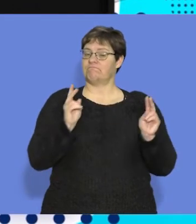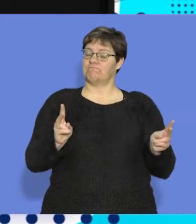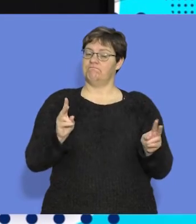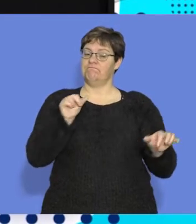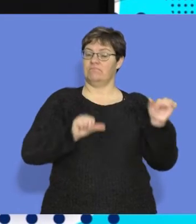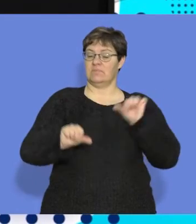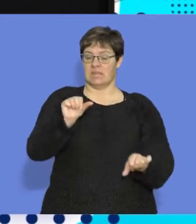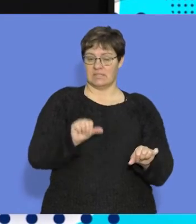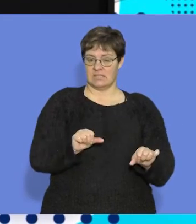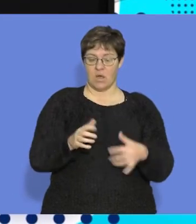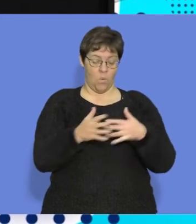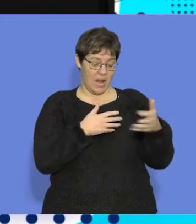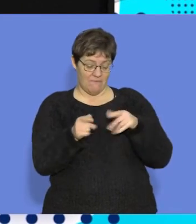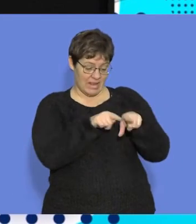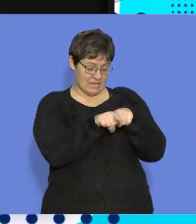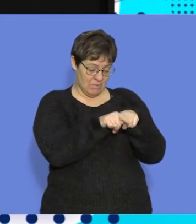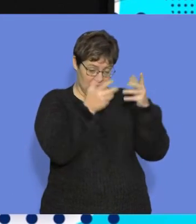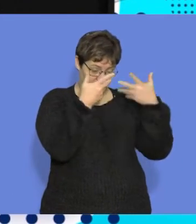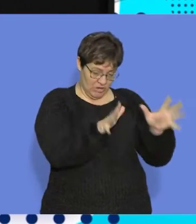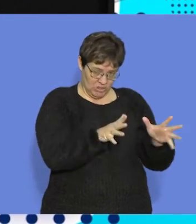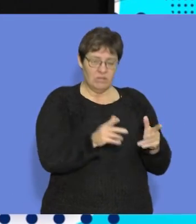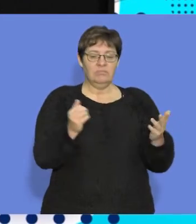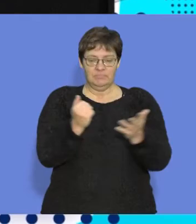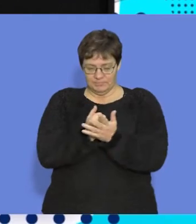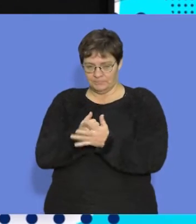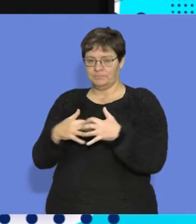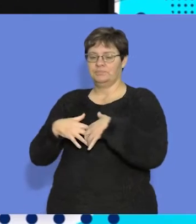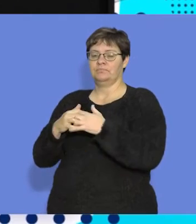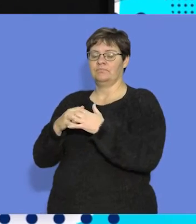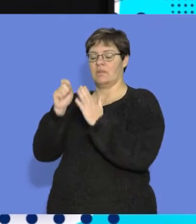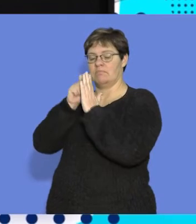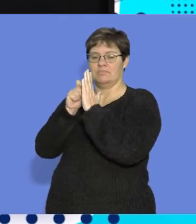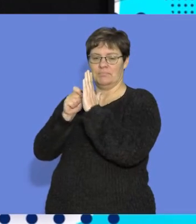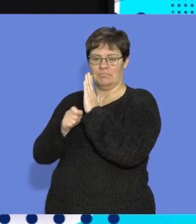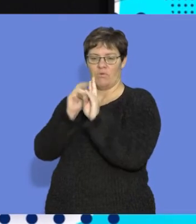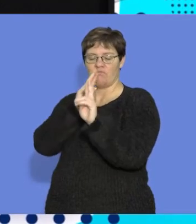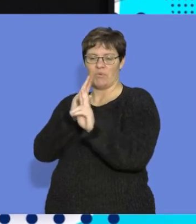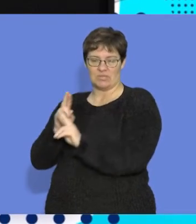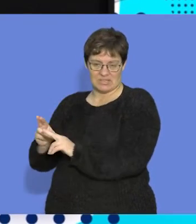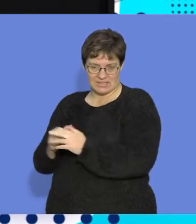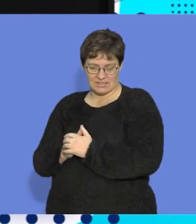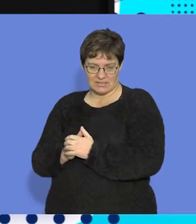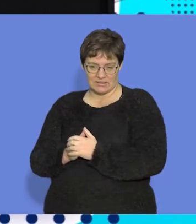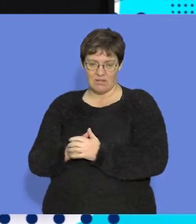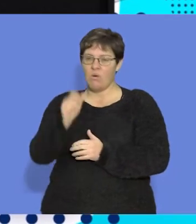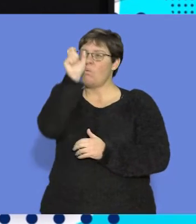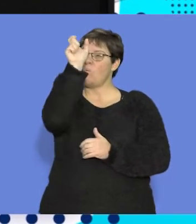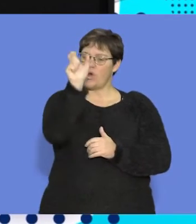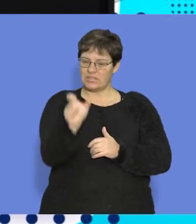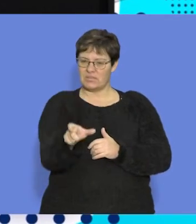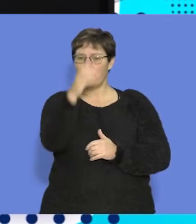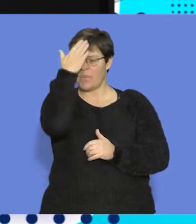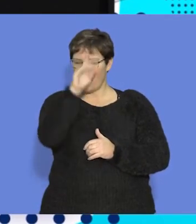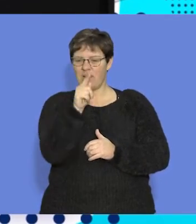natural science, whenever you've done an experiment, you've actually come in contact with these different terms, and you